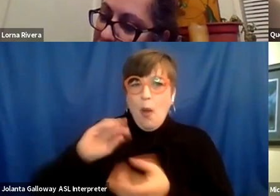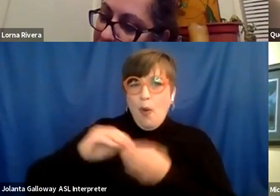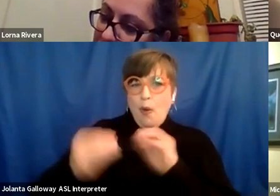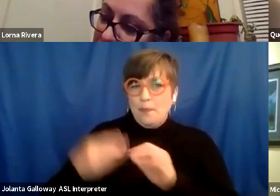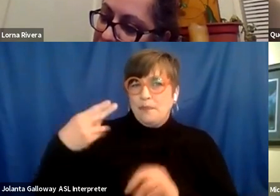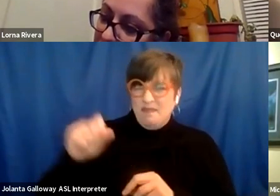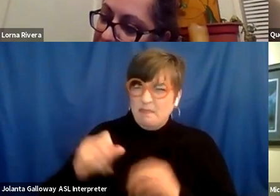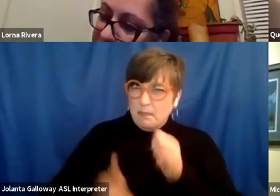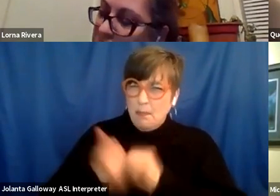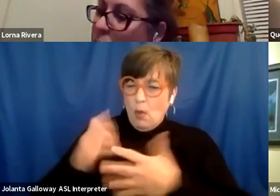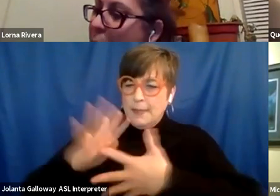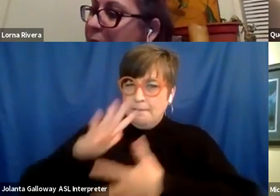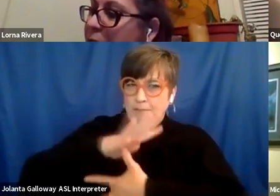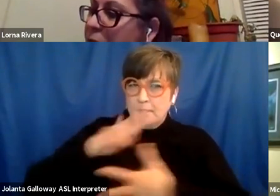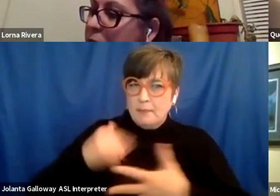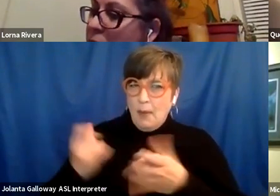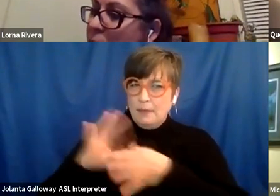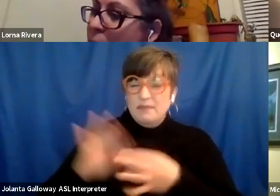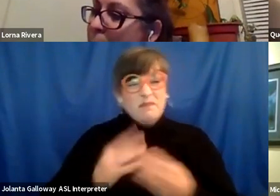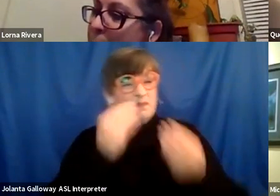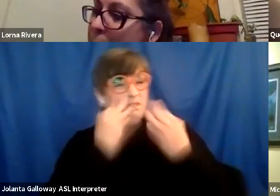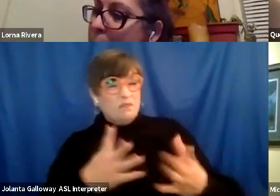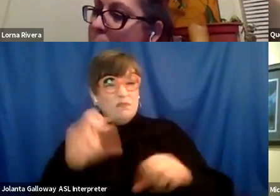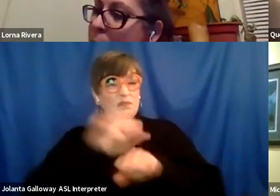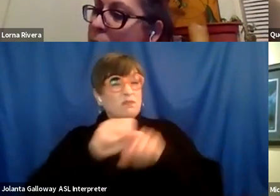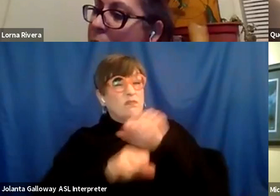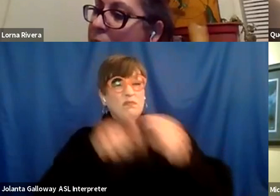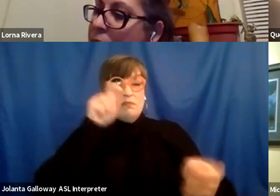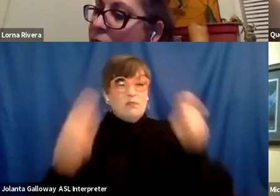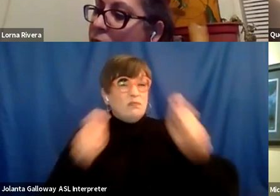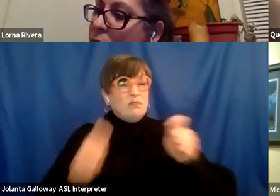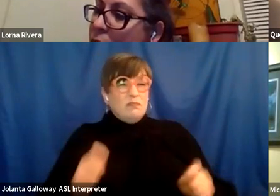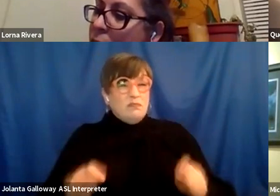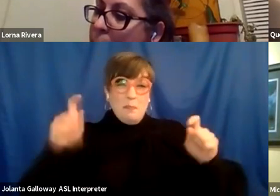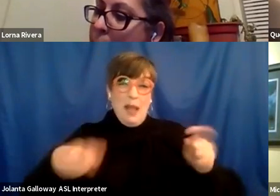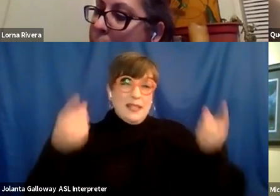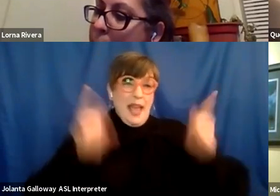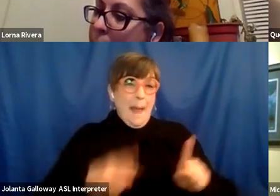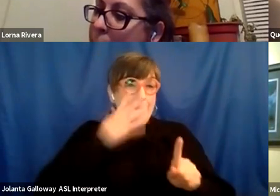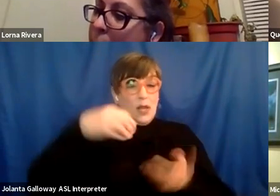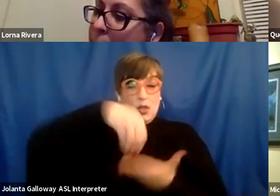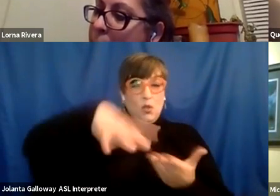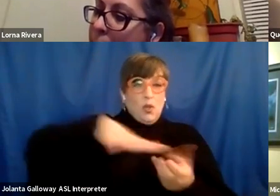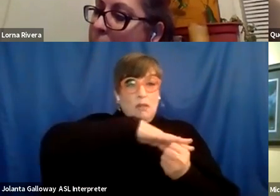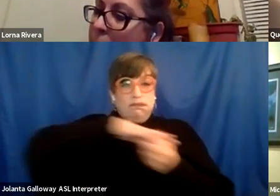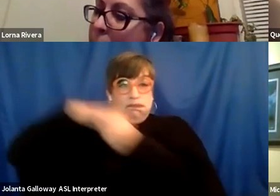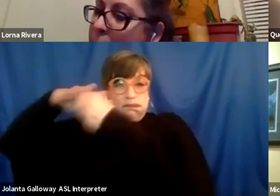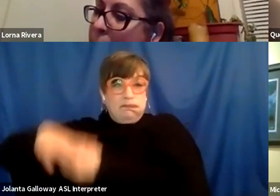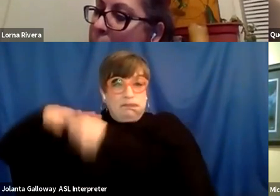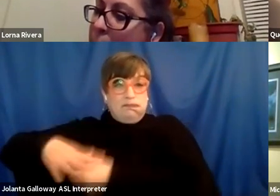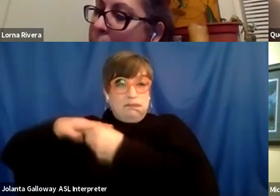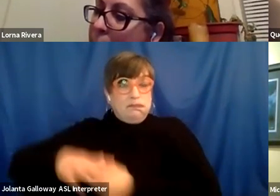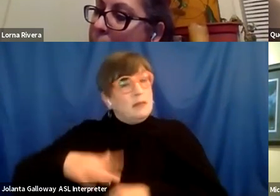particularly juniors and seniors, there needs to be structural reform to alleviate the stress of our students so they feel more comfortable going to